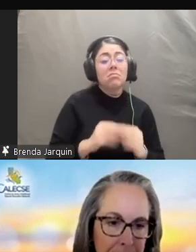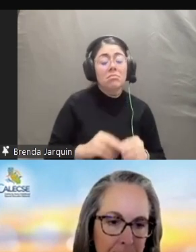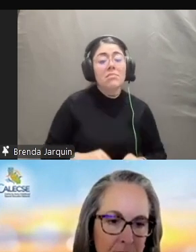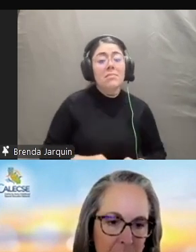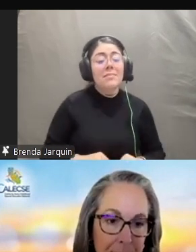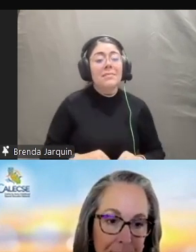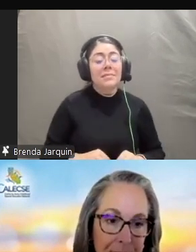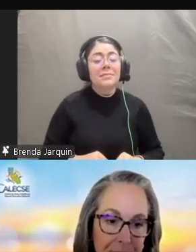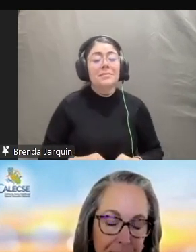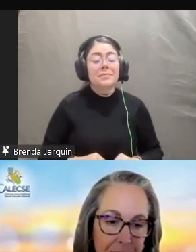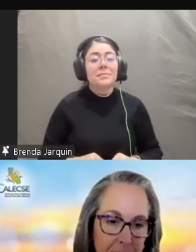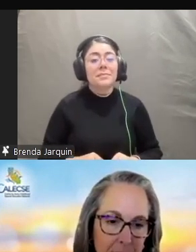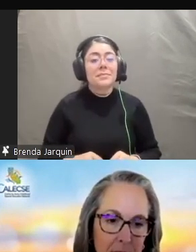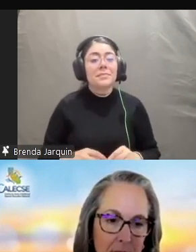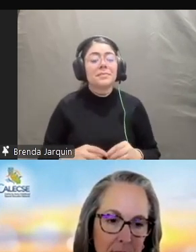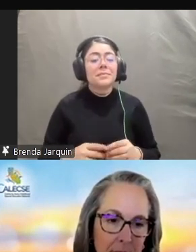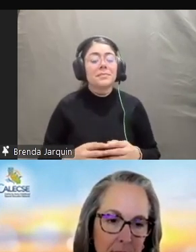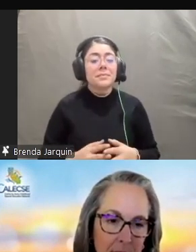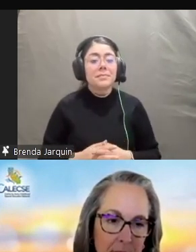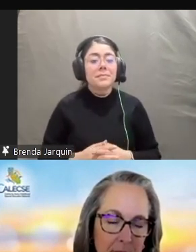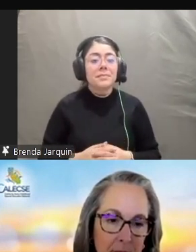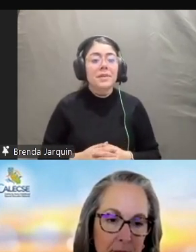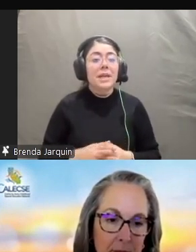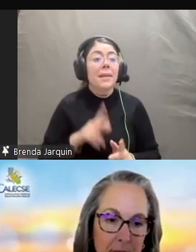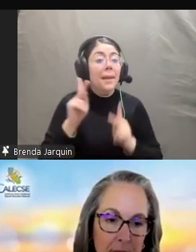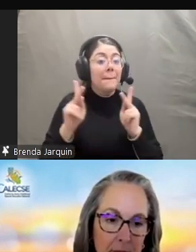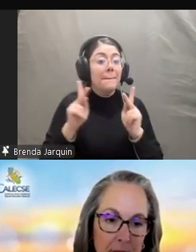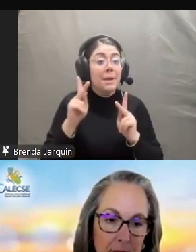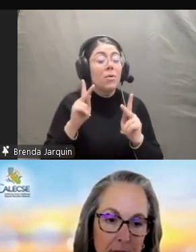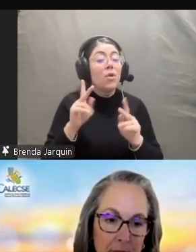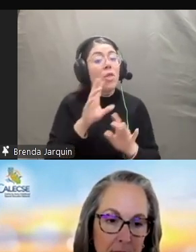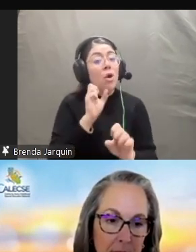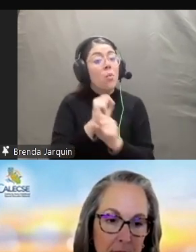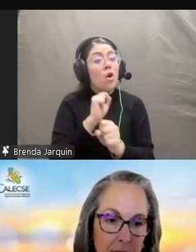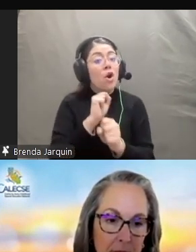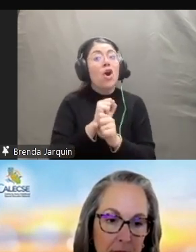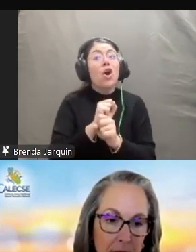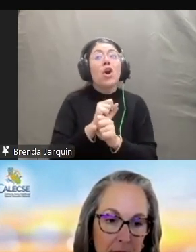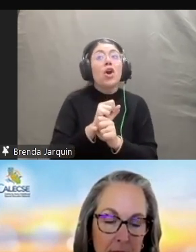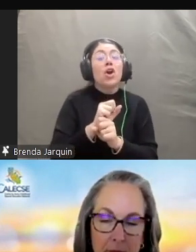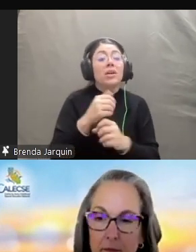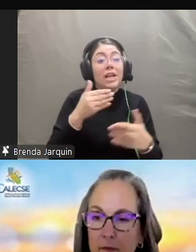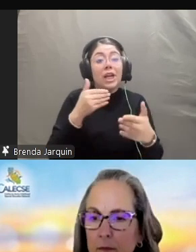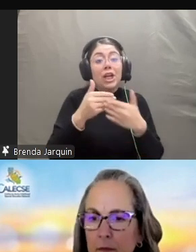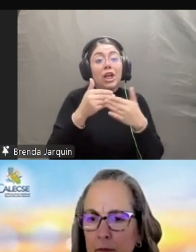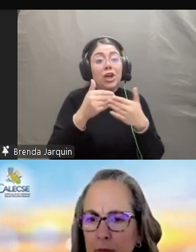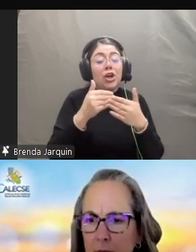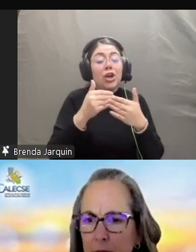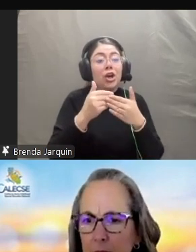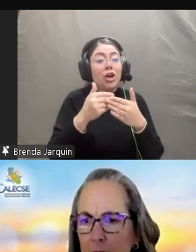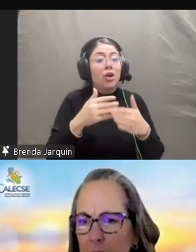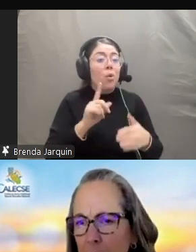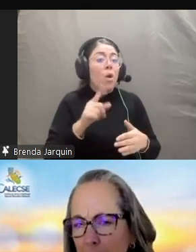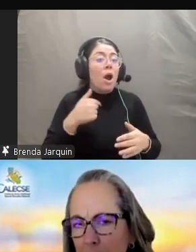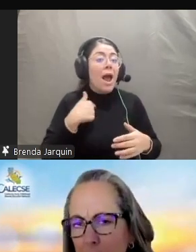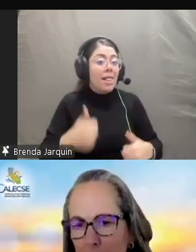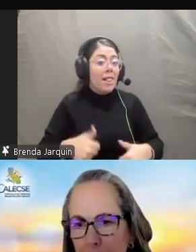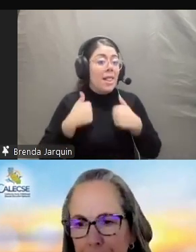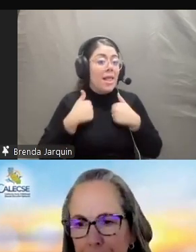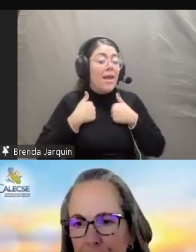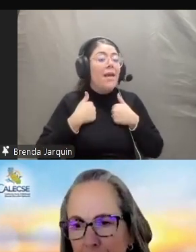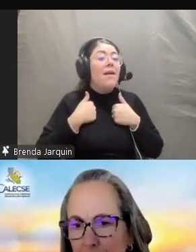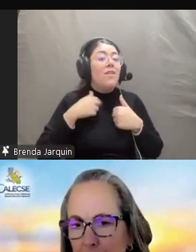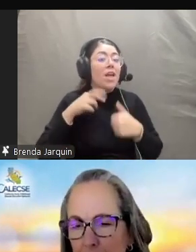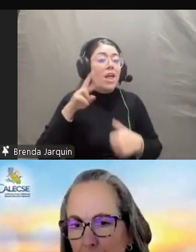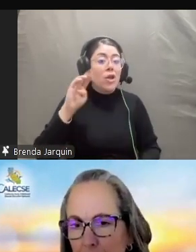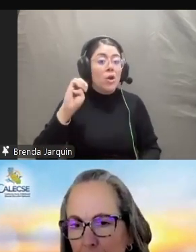my area. They attend, so we can talk provider to provider and hear from each